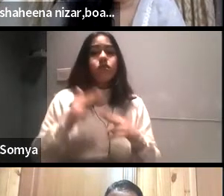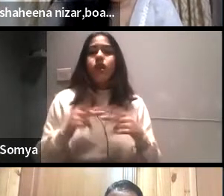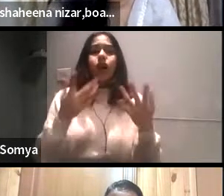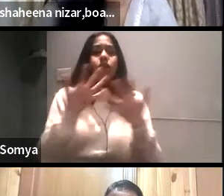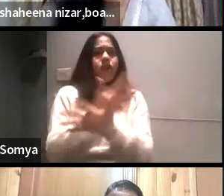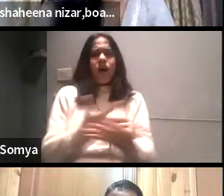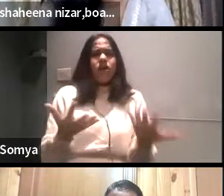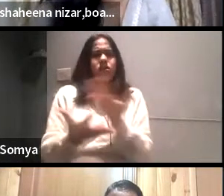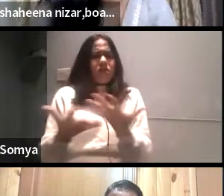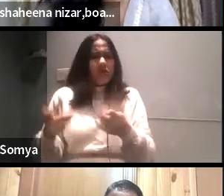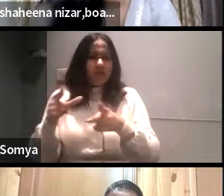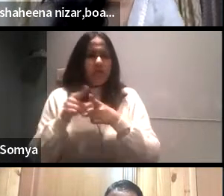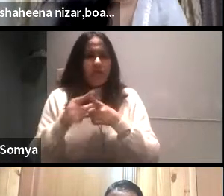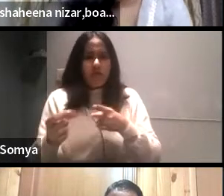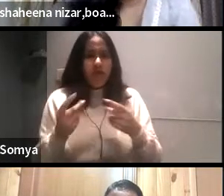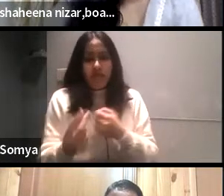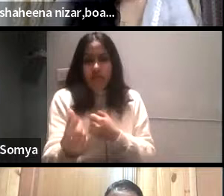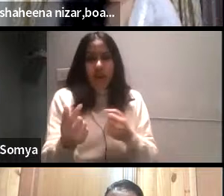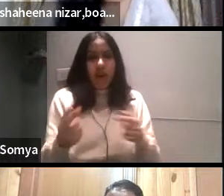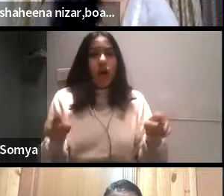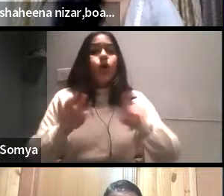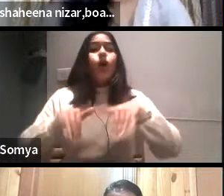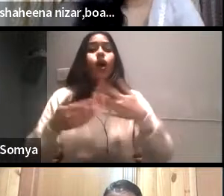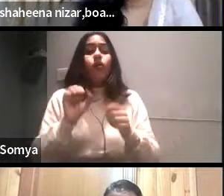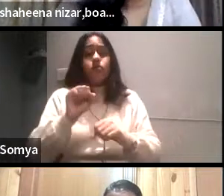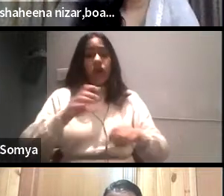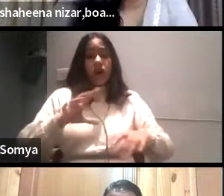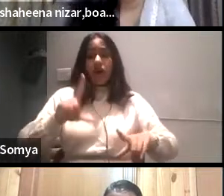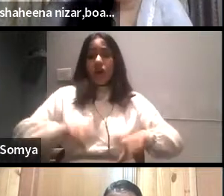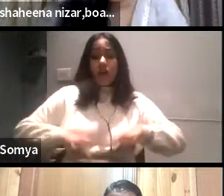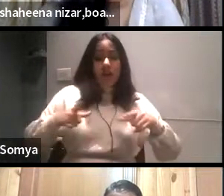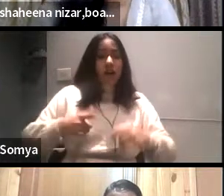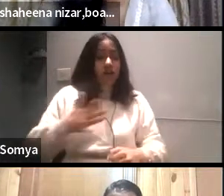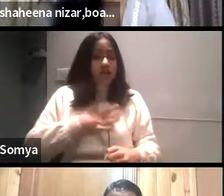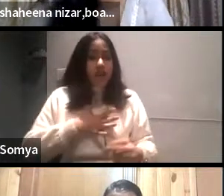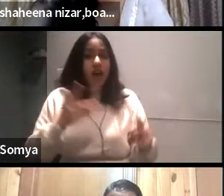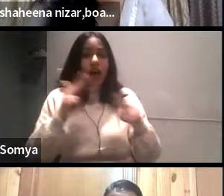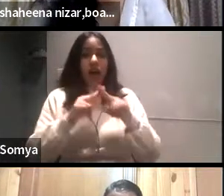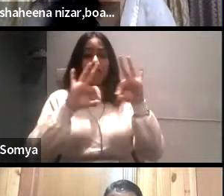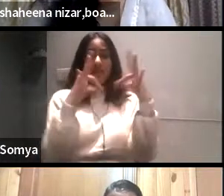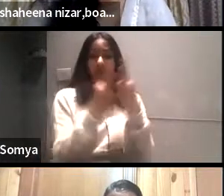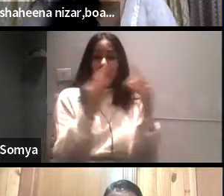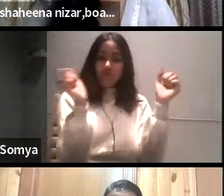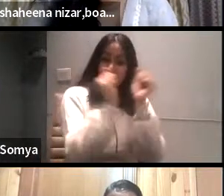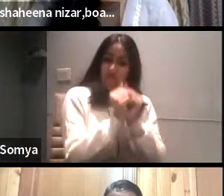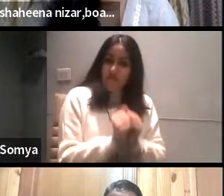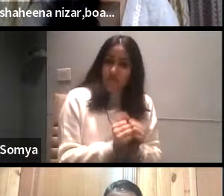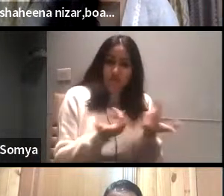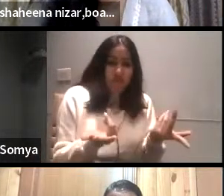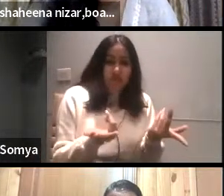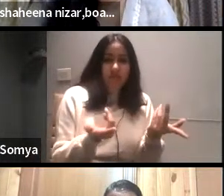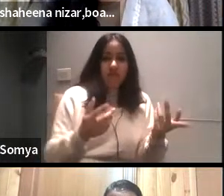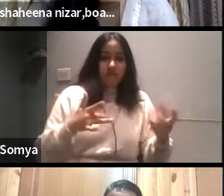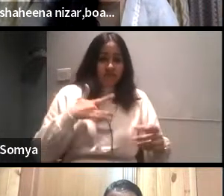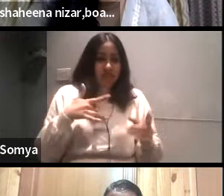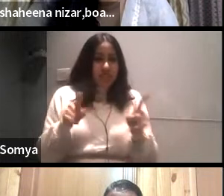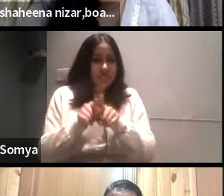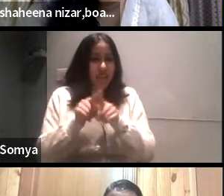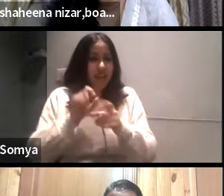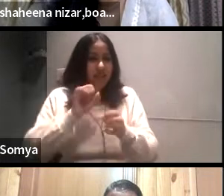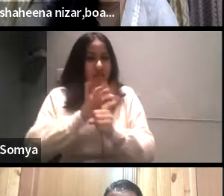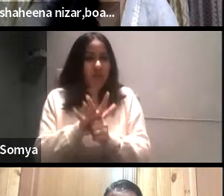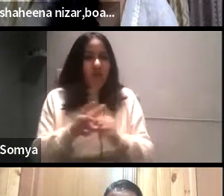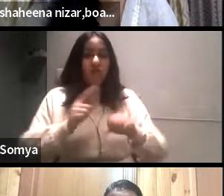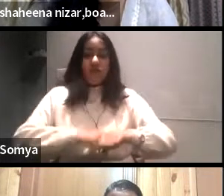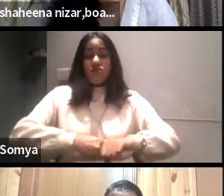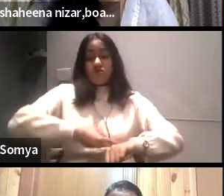to do with the way the polio affected them in their younger life, where they were isolated from their family and friends very early on. But a